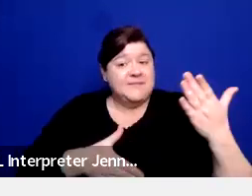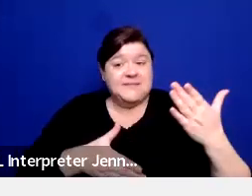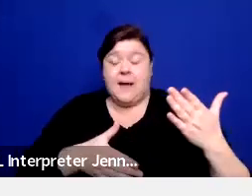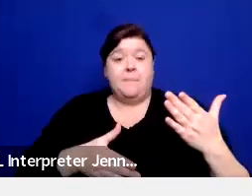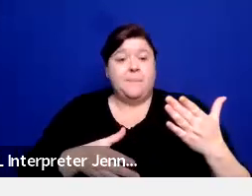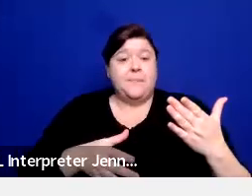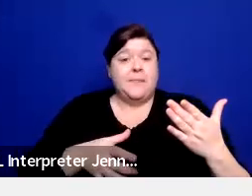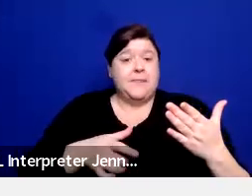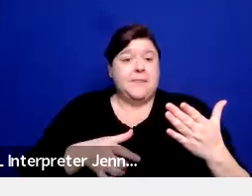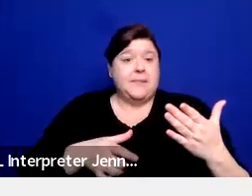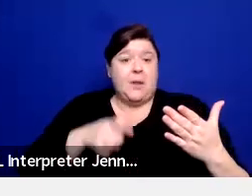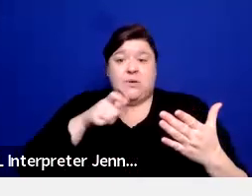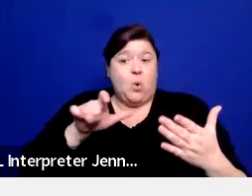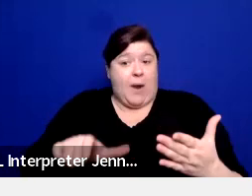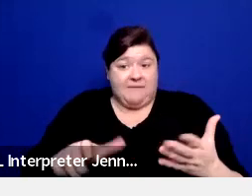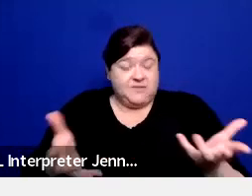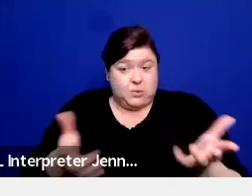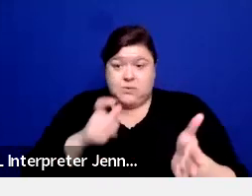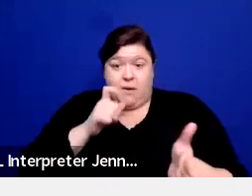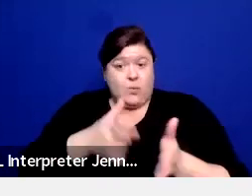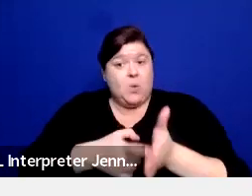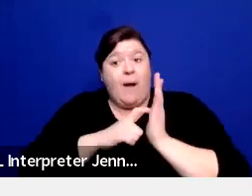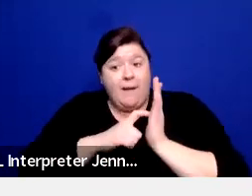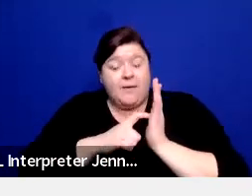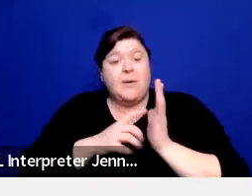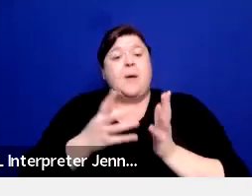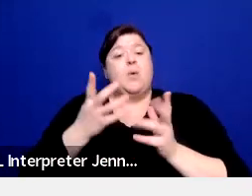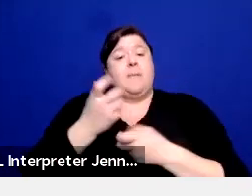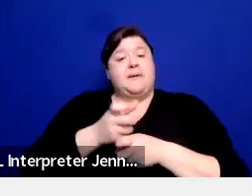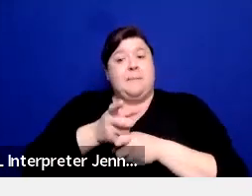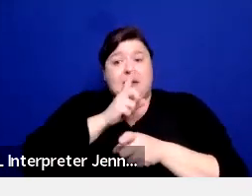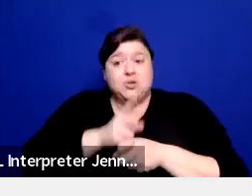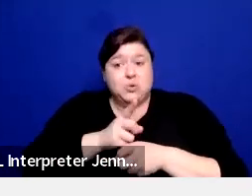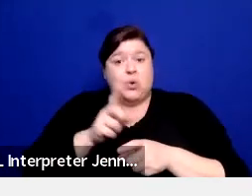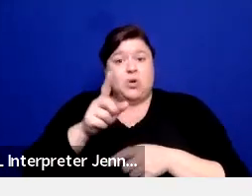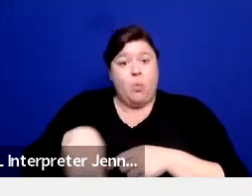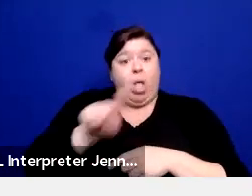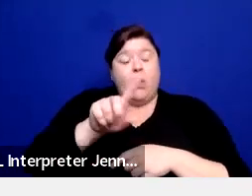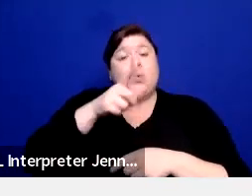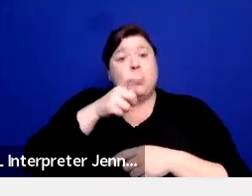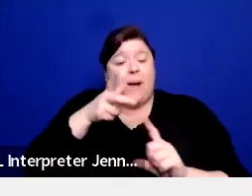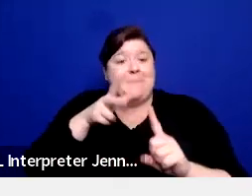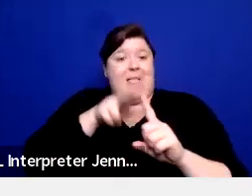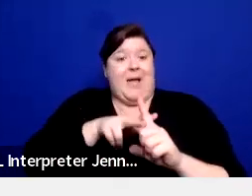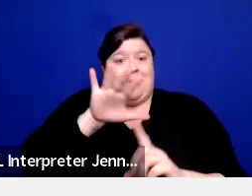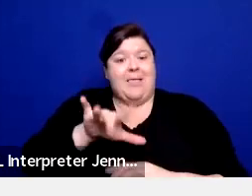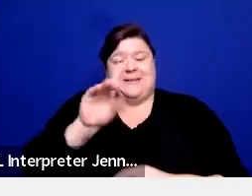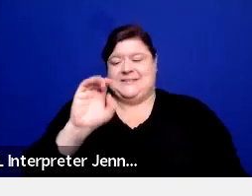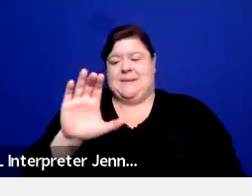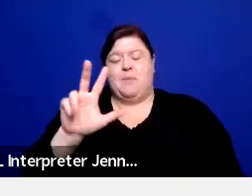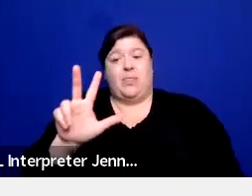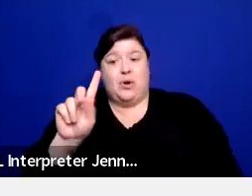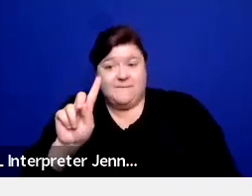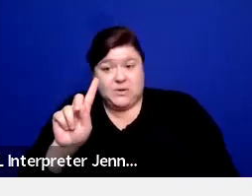obligated. As you may know, we wanted to be sure that everyone who applied by the date, by the December 31st